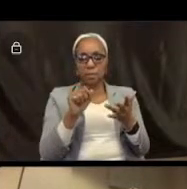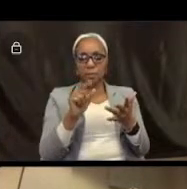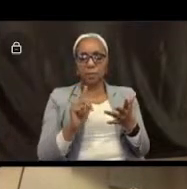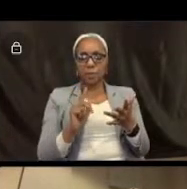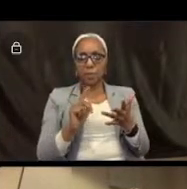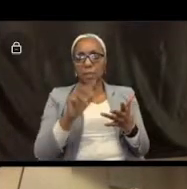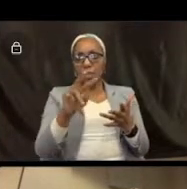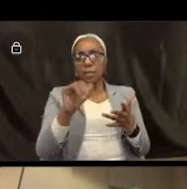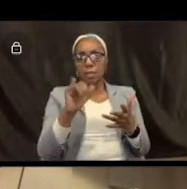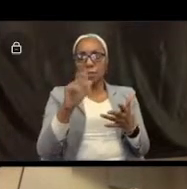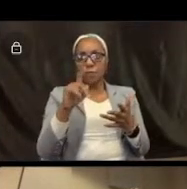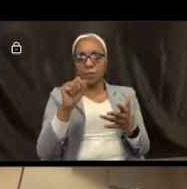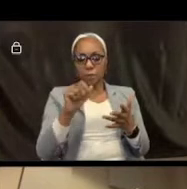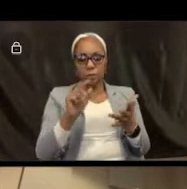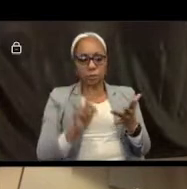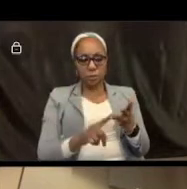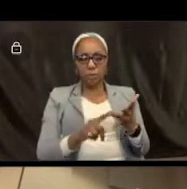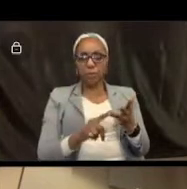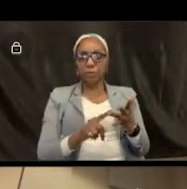Vickers,